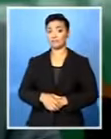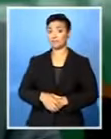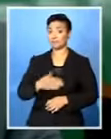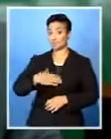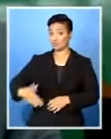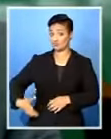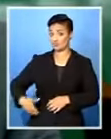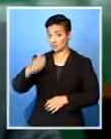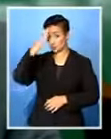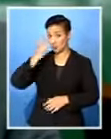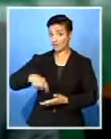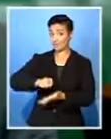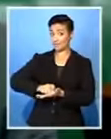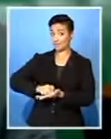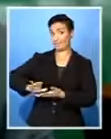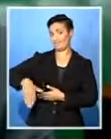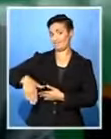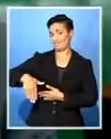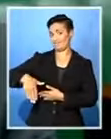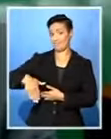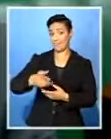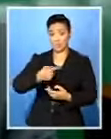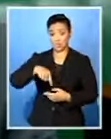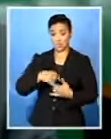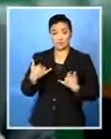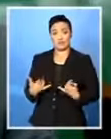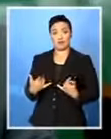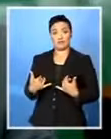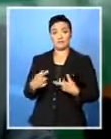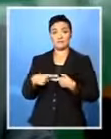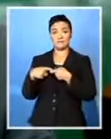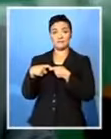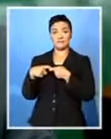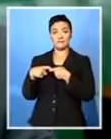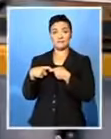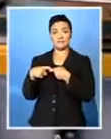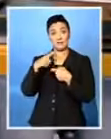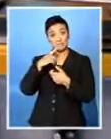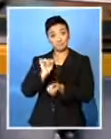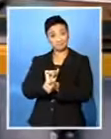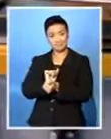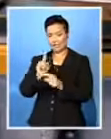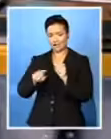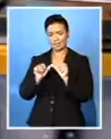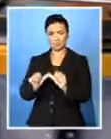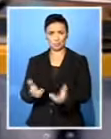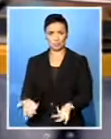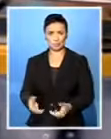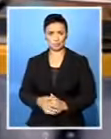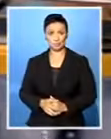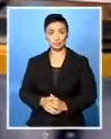authorized by the President. So the SIU can do nothing until that proclamation has been granted. The Interim Board